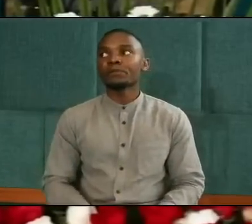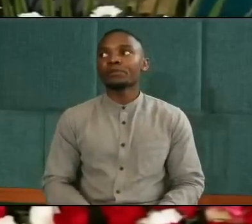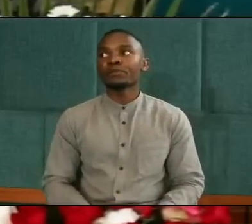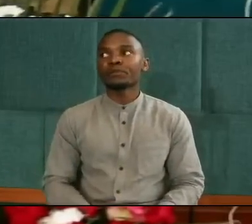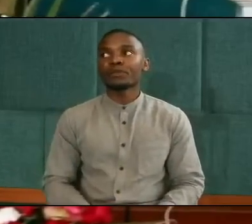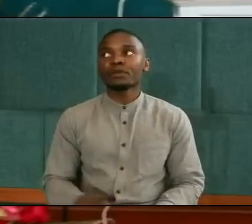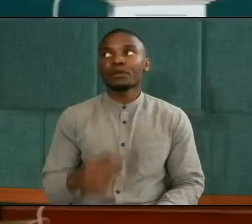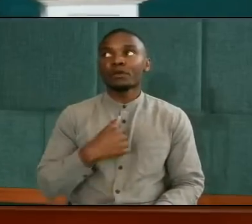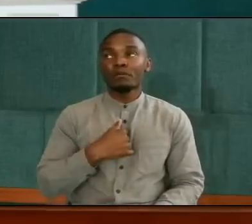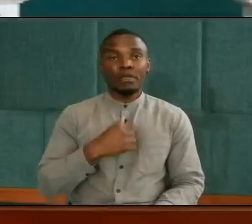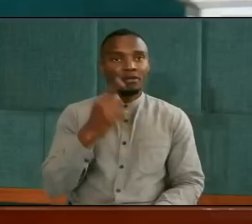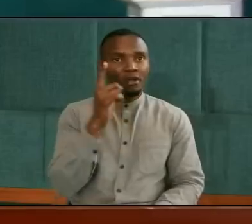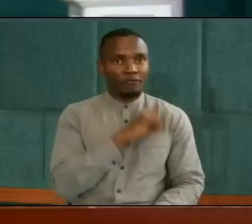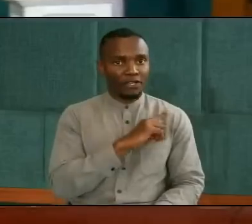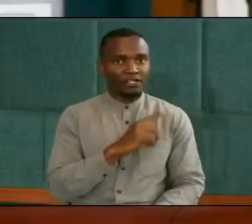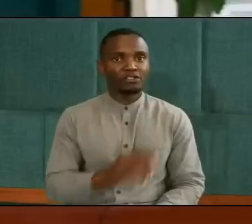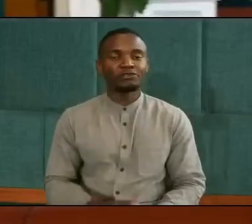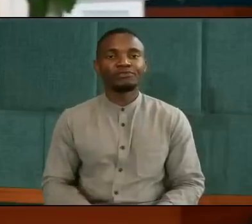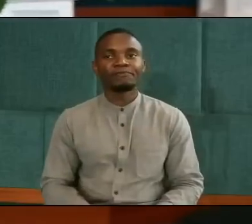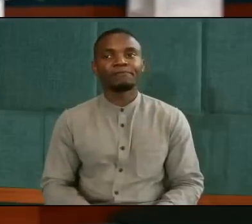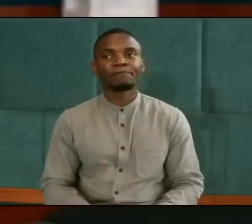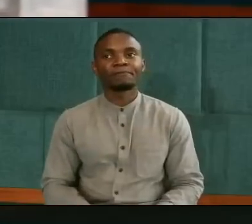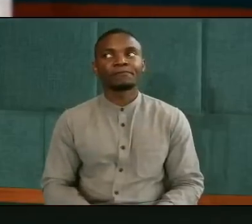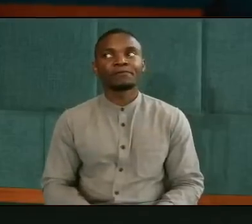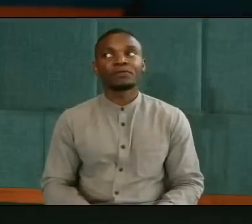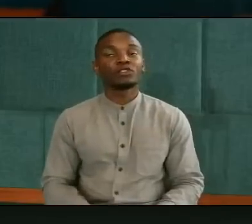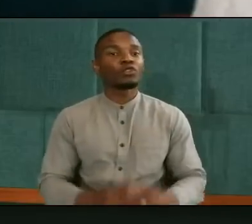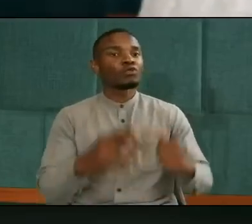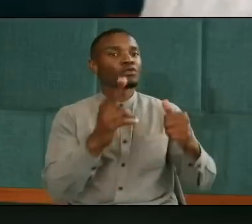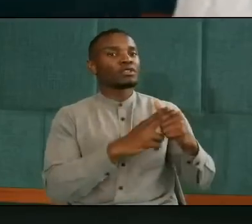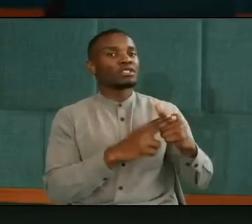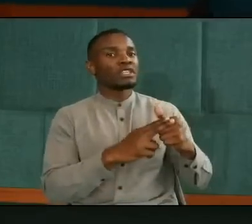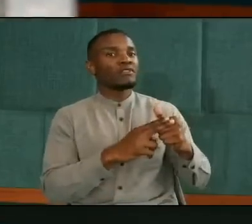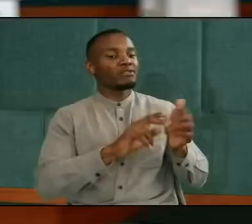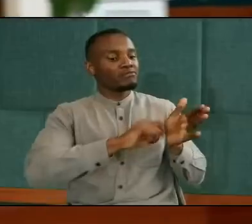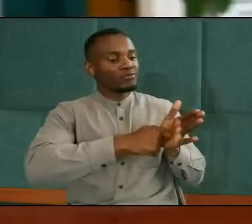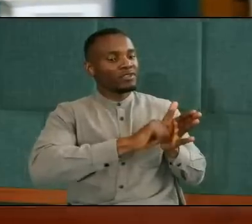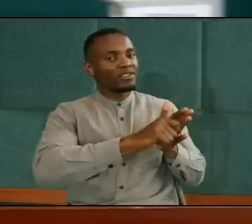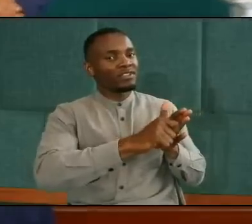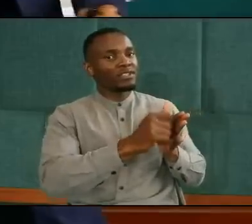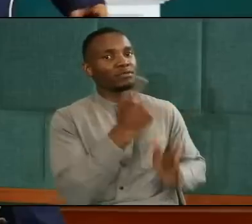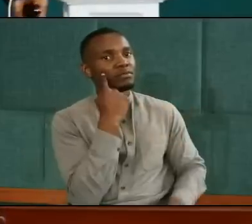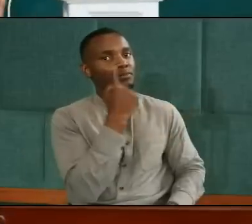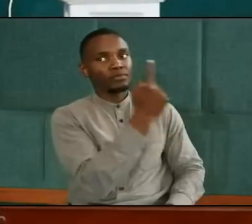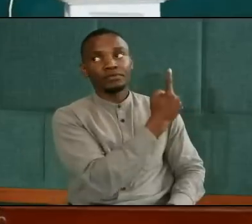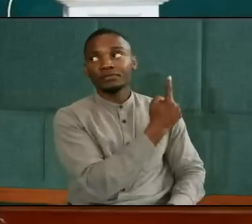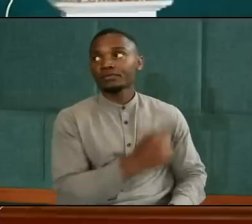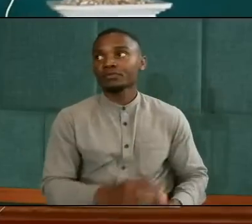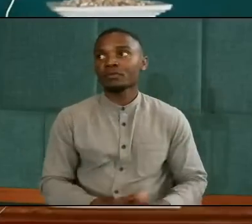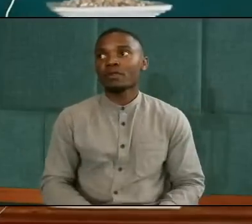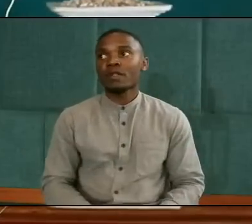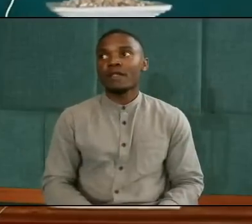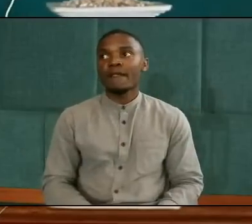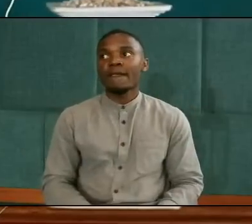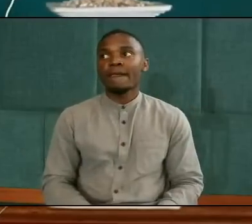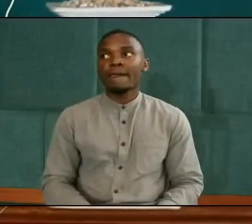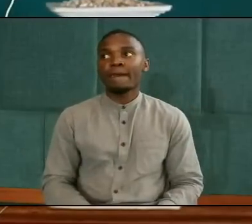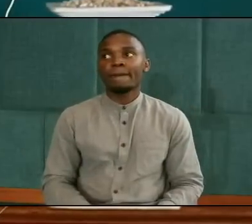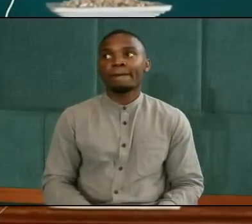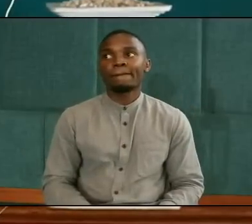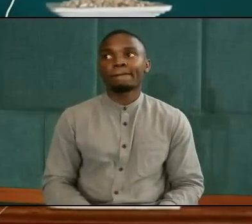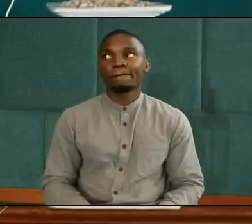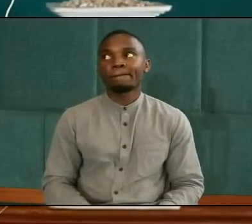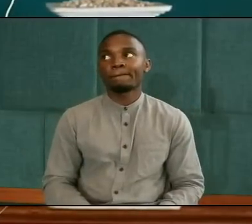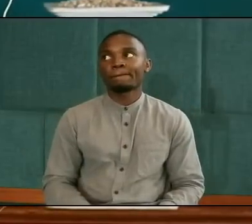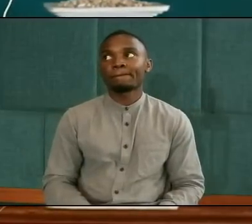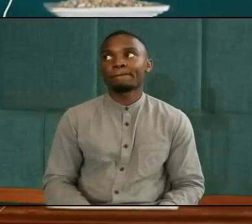close this for you. So 7 seals up there. 7 seals are up there.